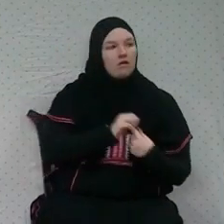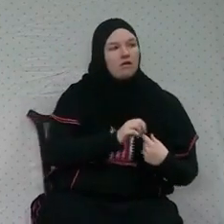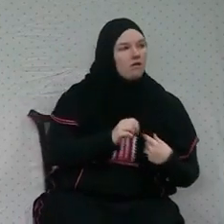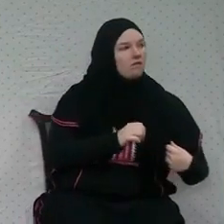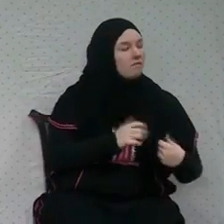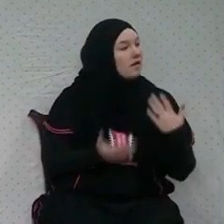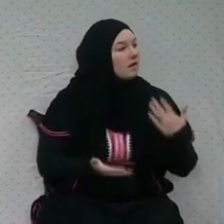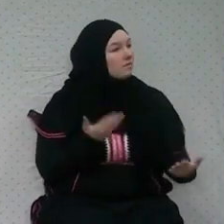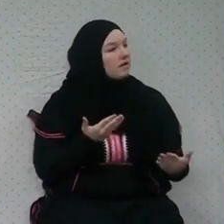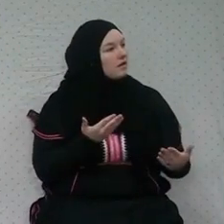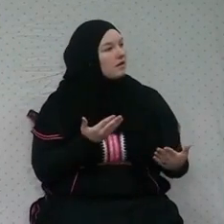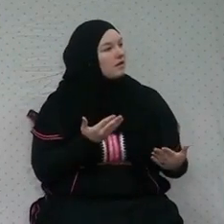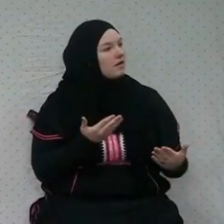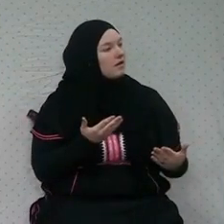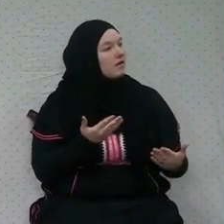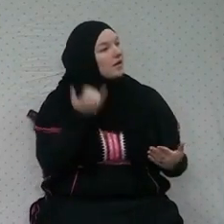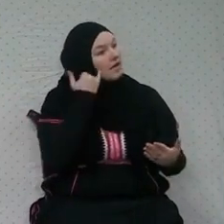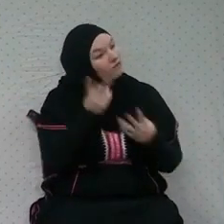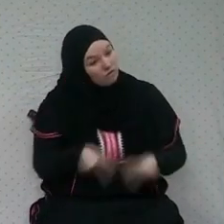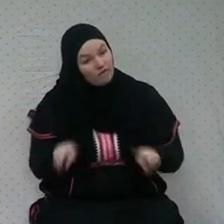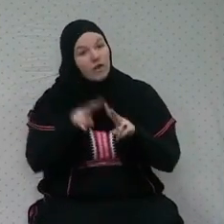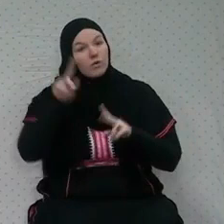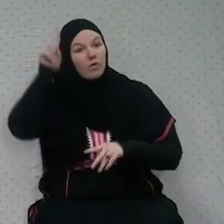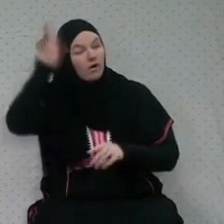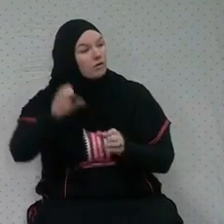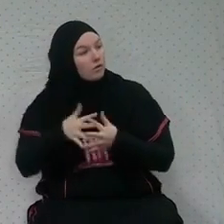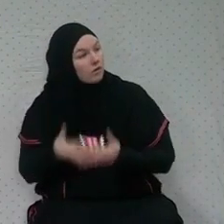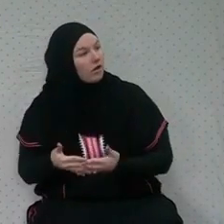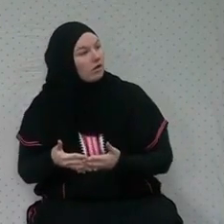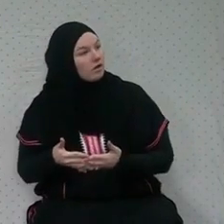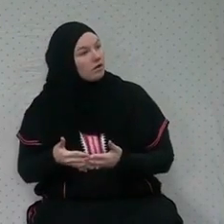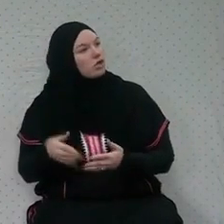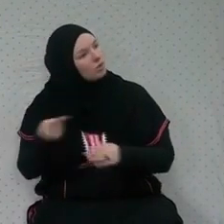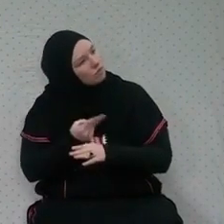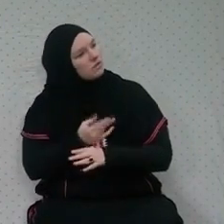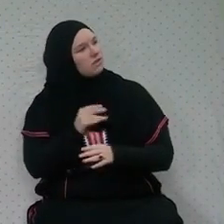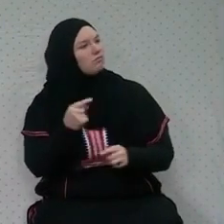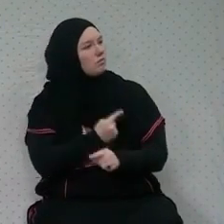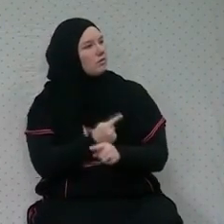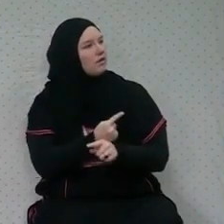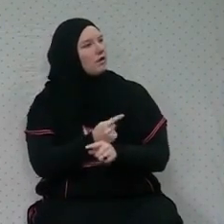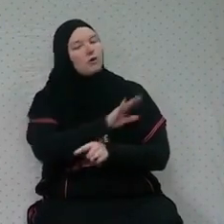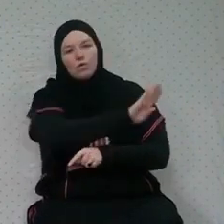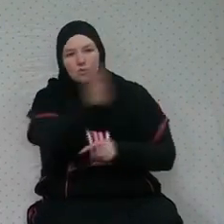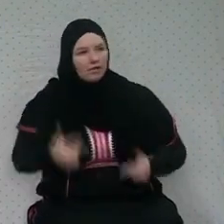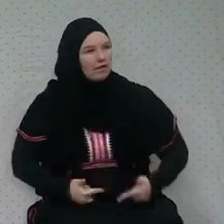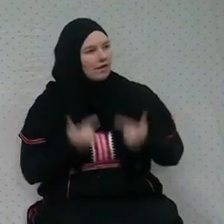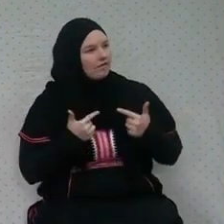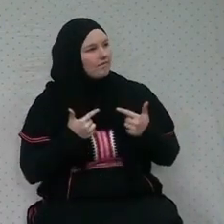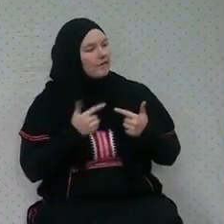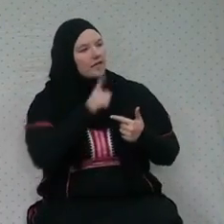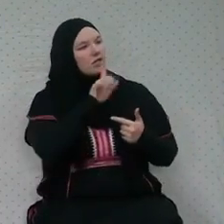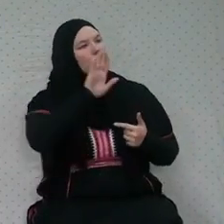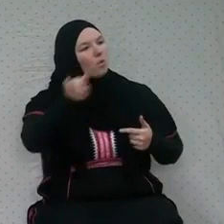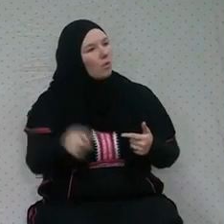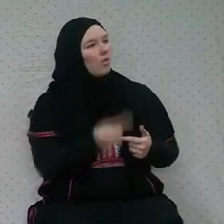you. If you value that, you use it properly, because your life is your only path